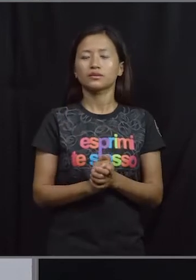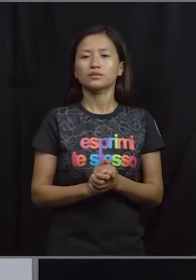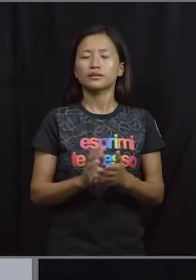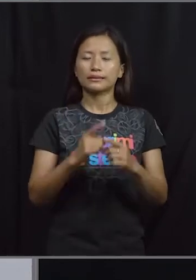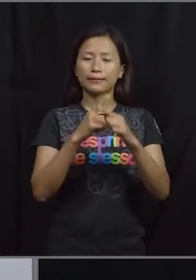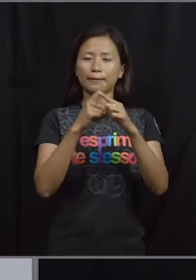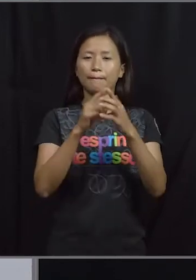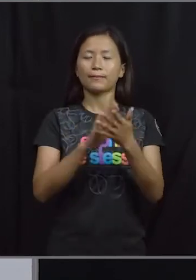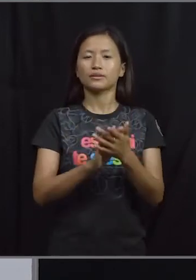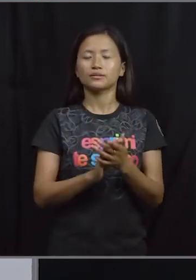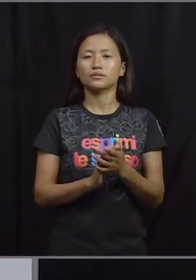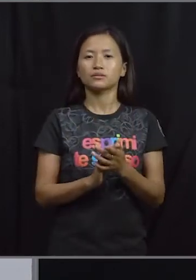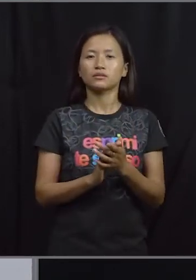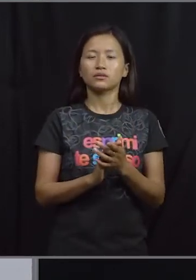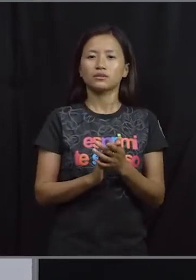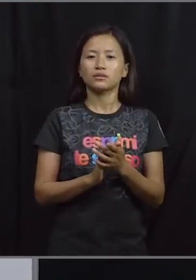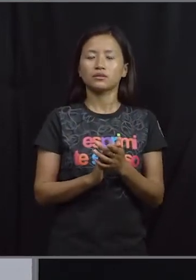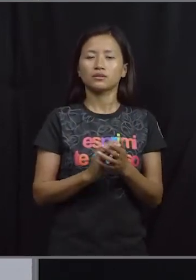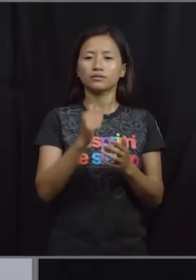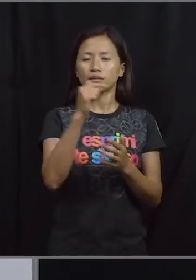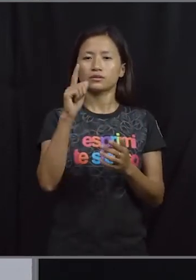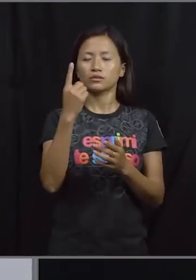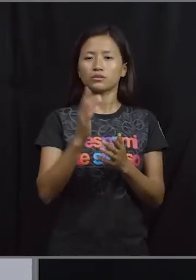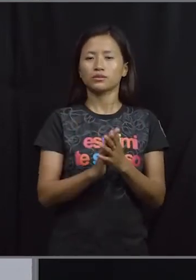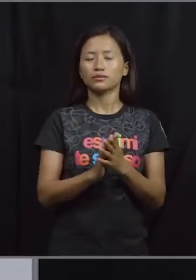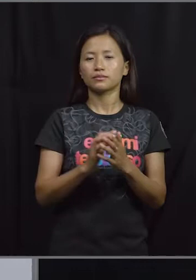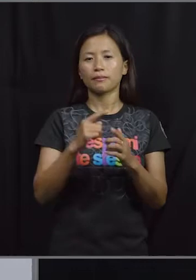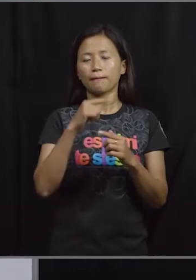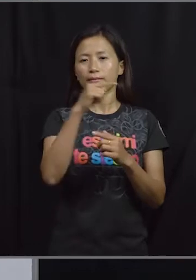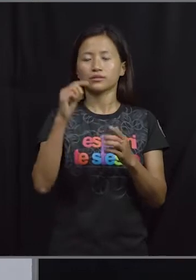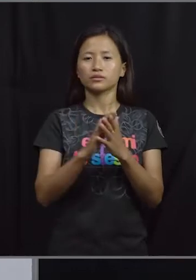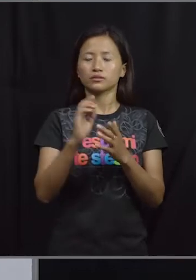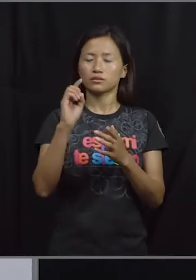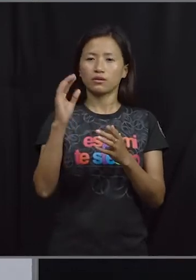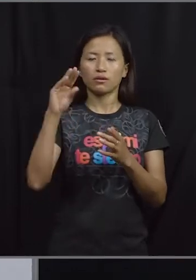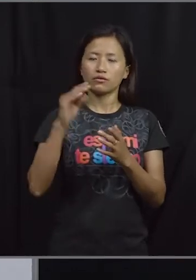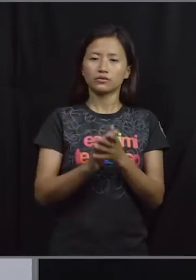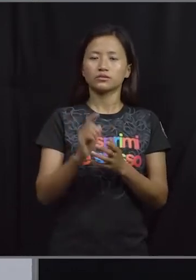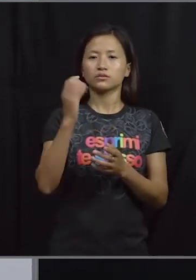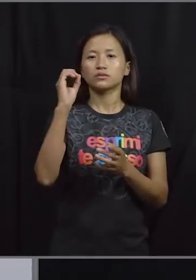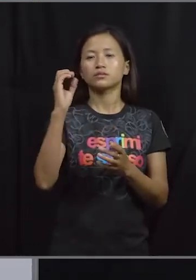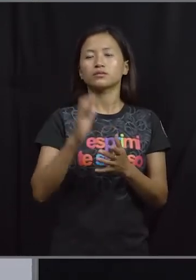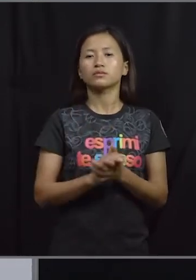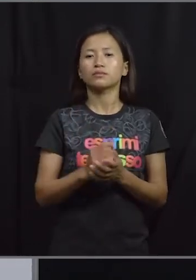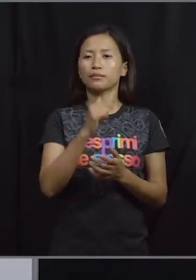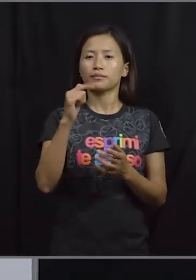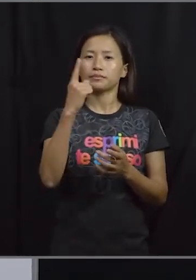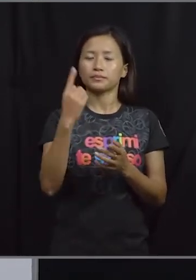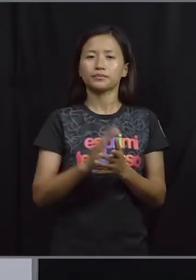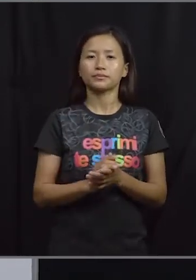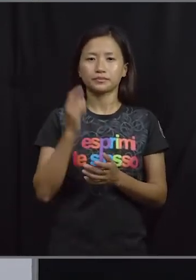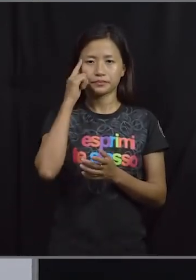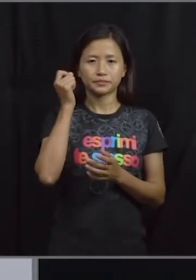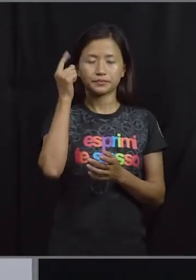multiplication. We do like this, isn't it? -1 minus of 0. So that is -1. Hope you